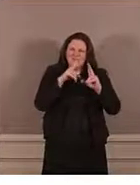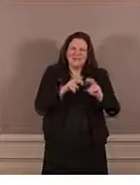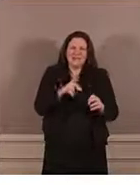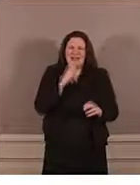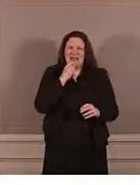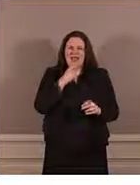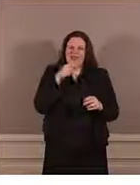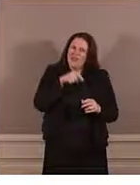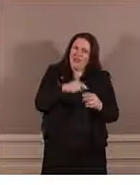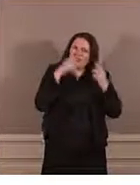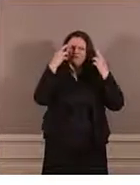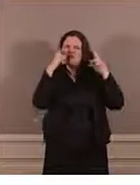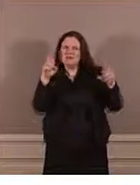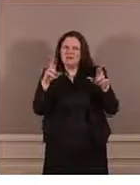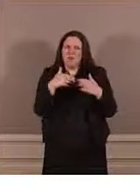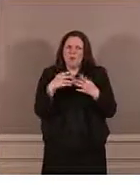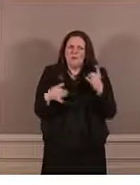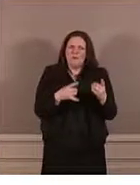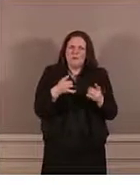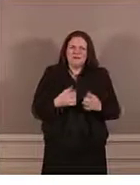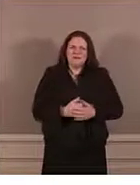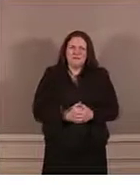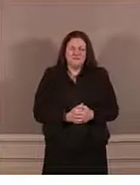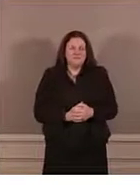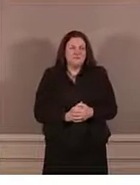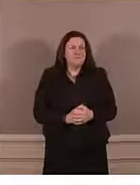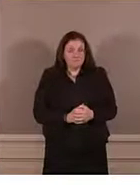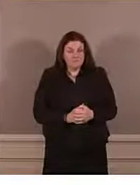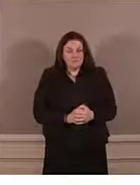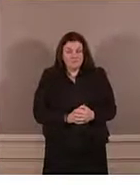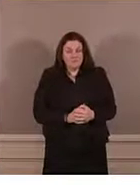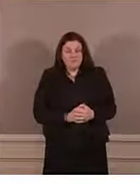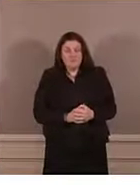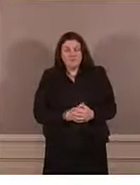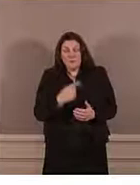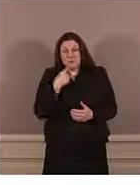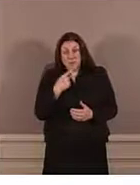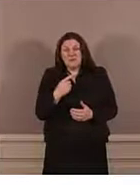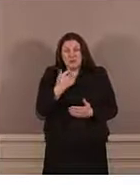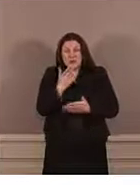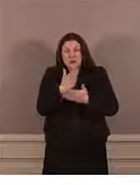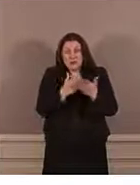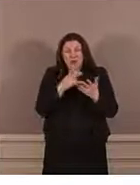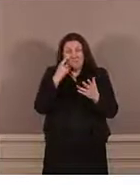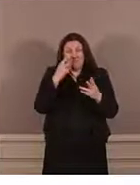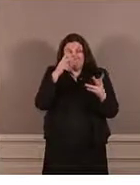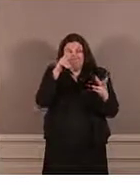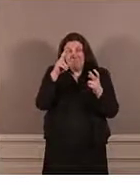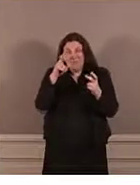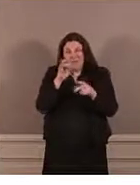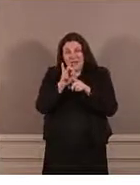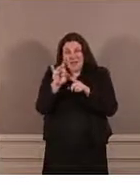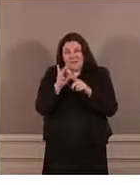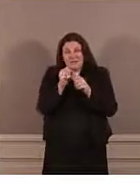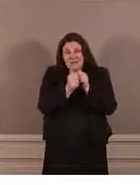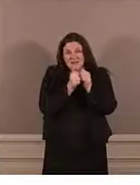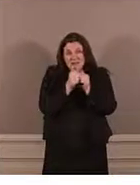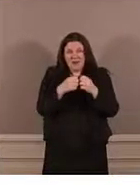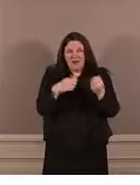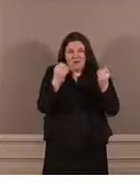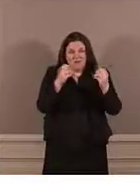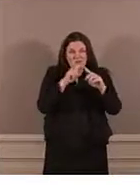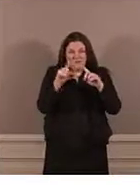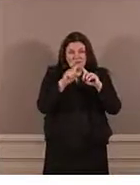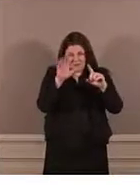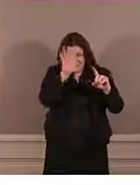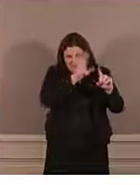very representative of what happened. However, it still offered insights into the type of activity offered in a range